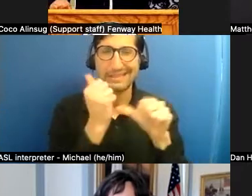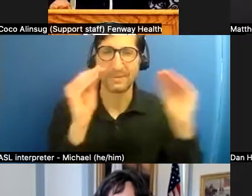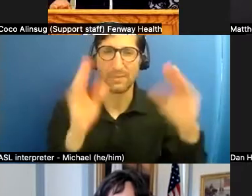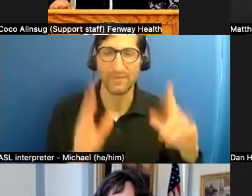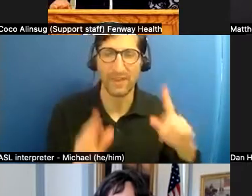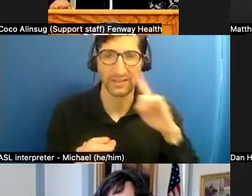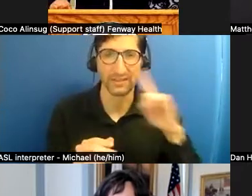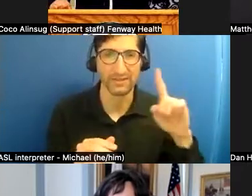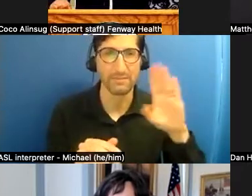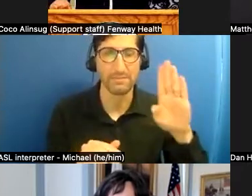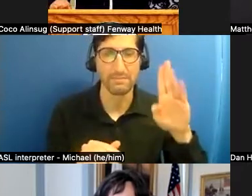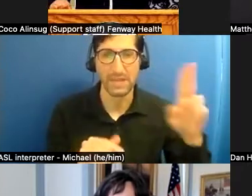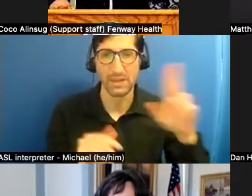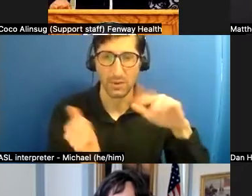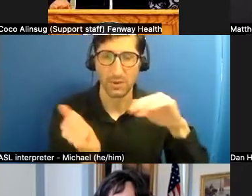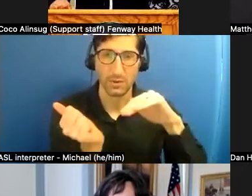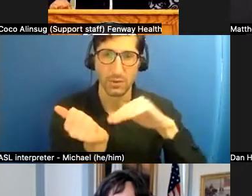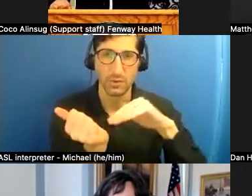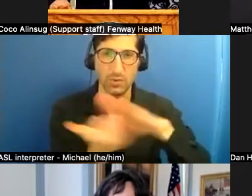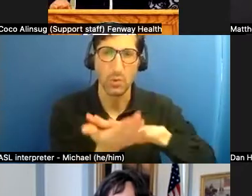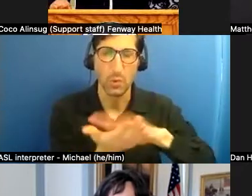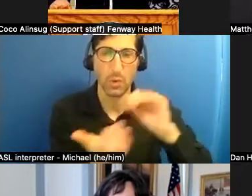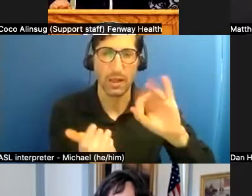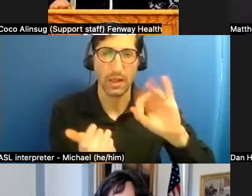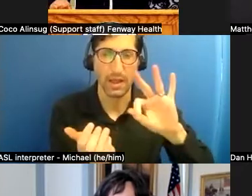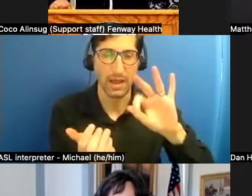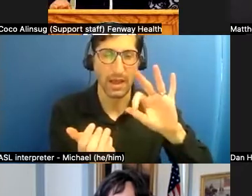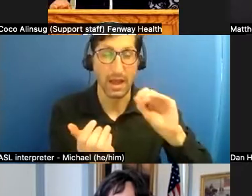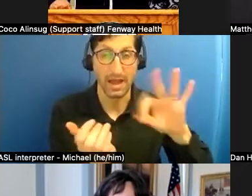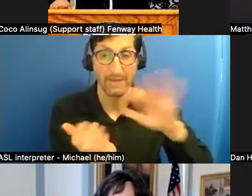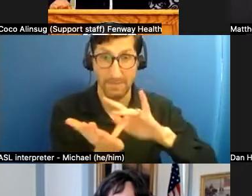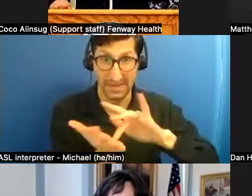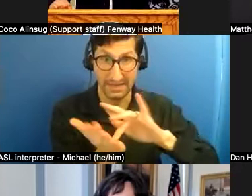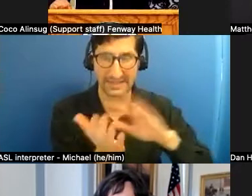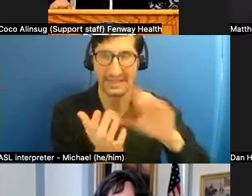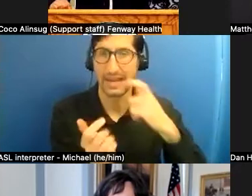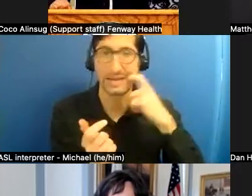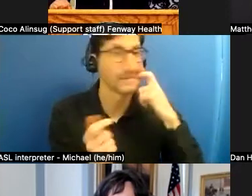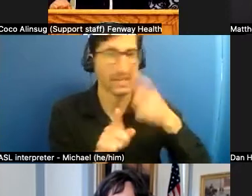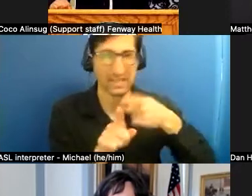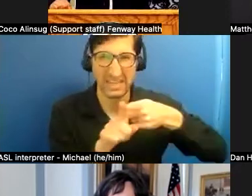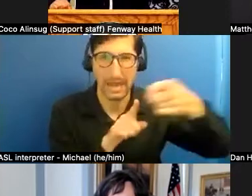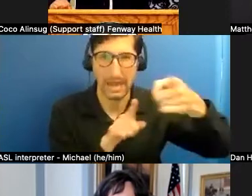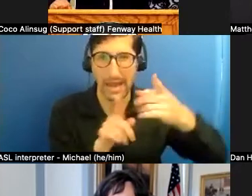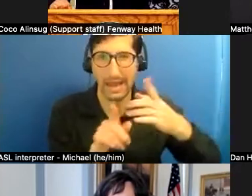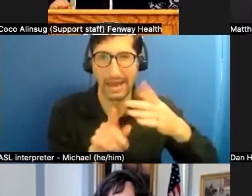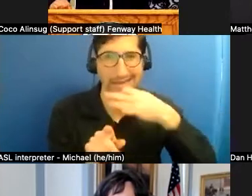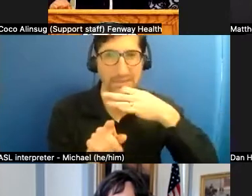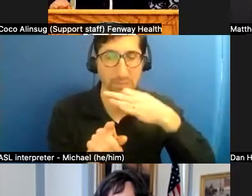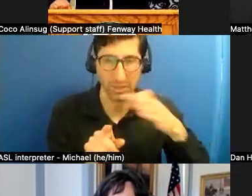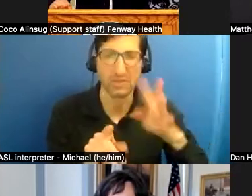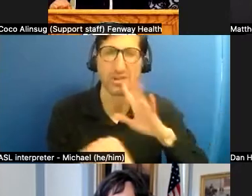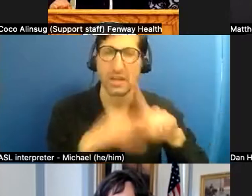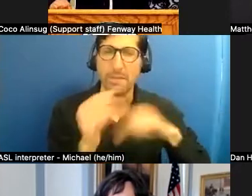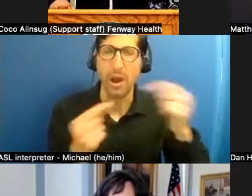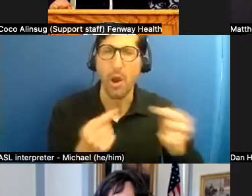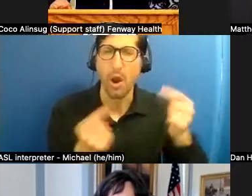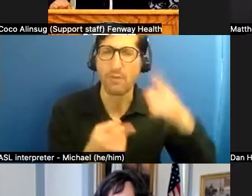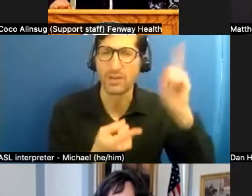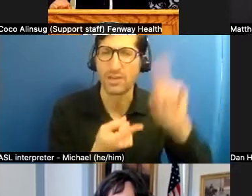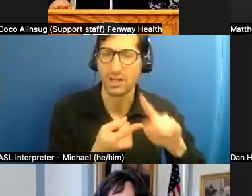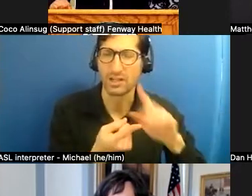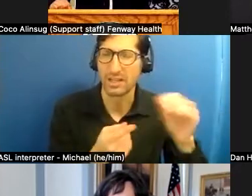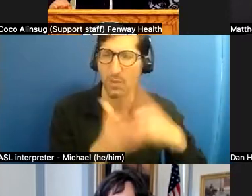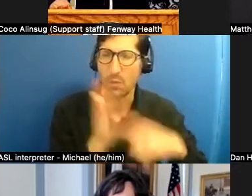Boston University School of Medicine and an addiction expert at Boston Medical Center to share with us more about harm reduction and what supervised consumption sites